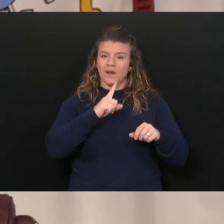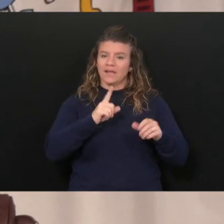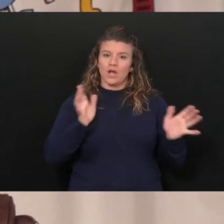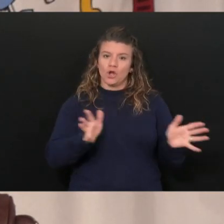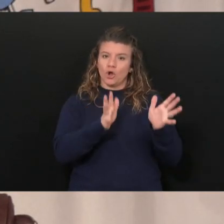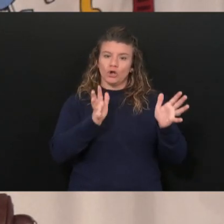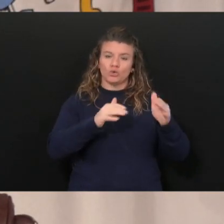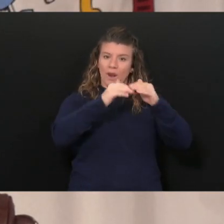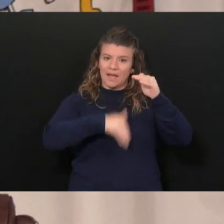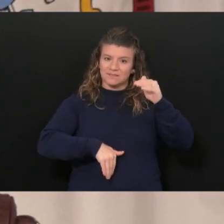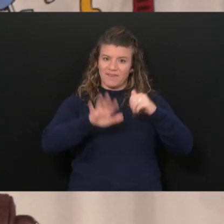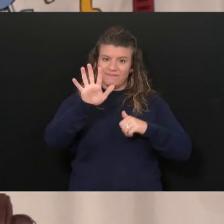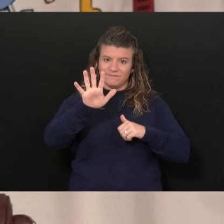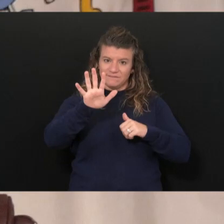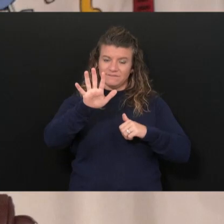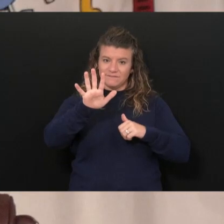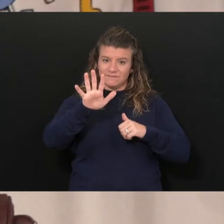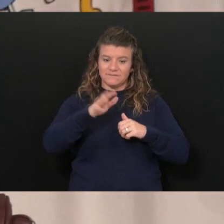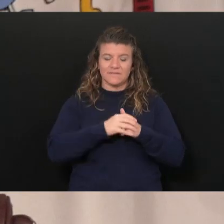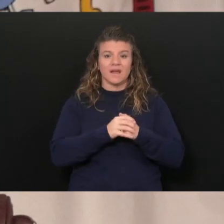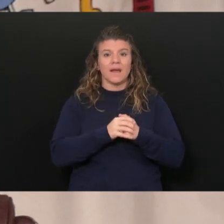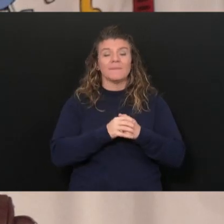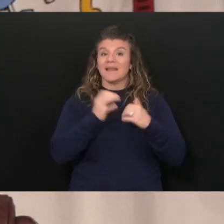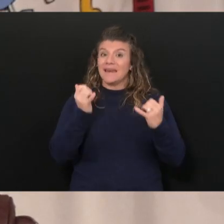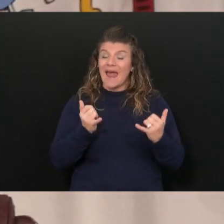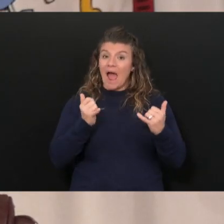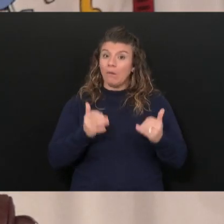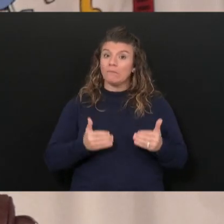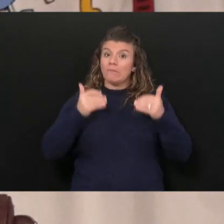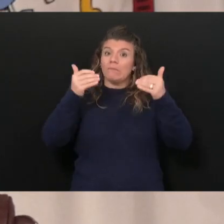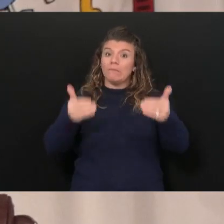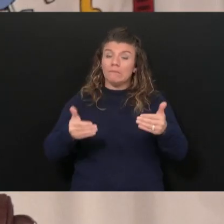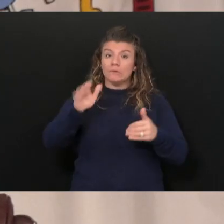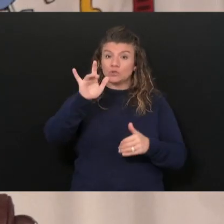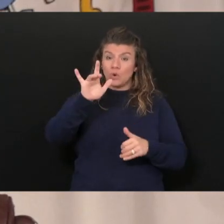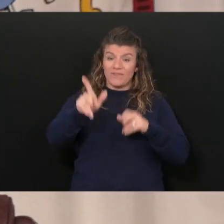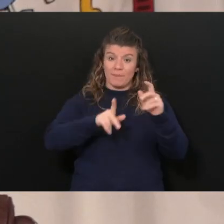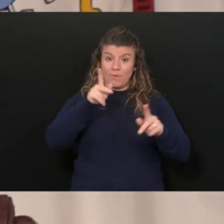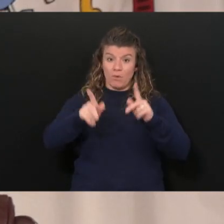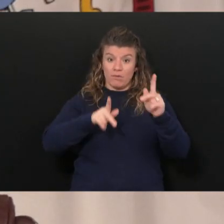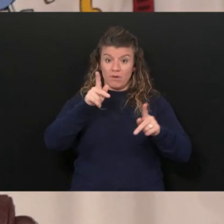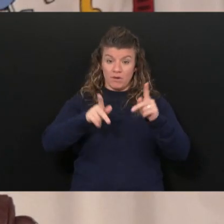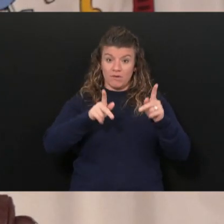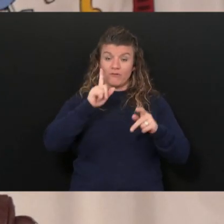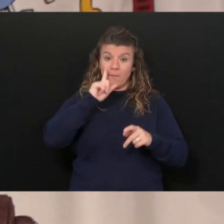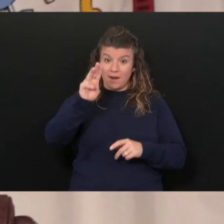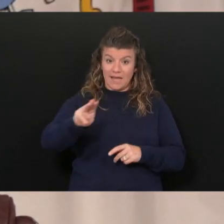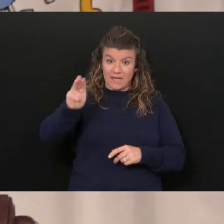people. Now we've moved to 25 people, and where we're going on